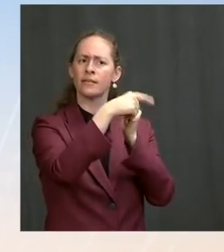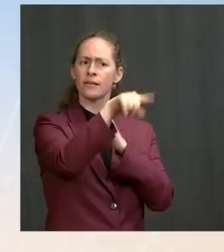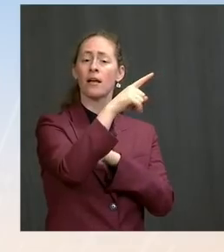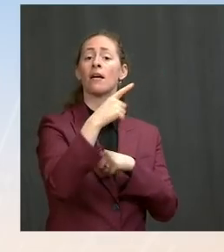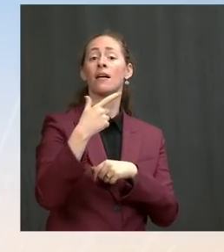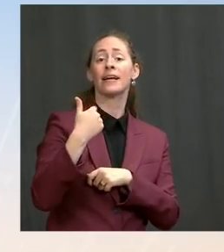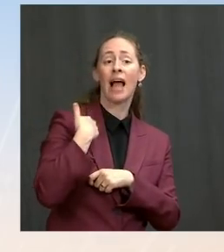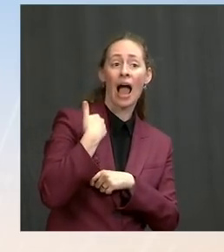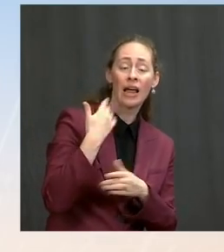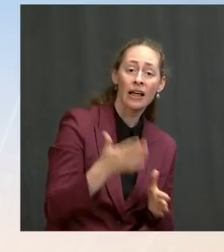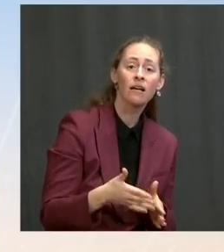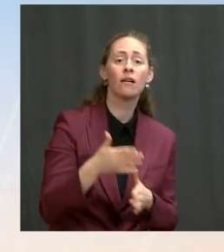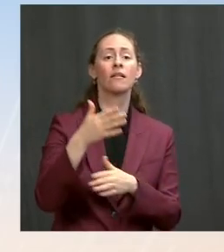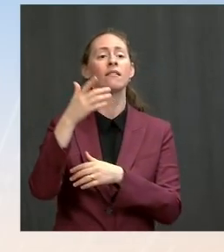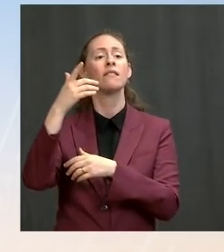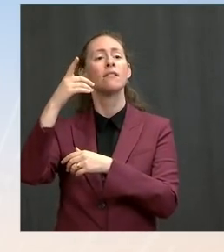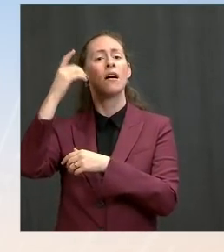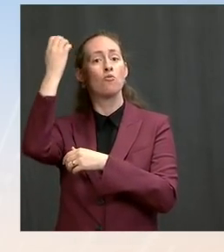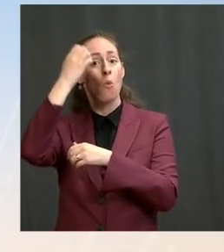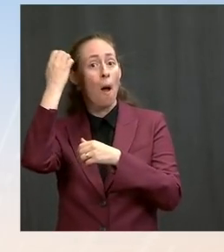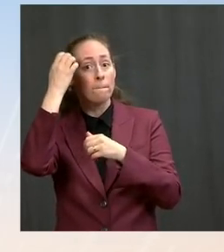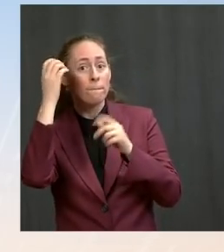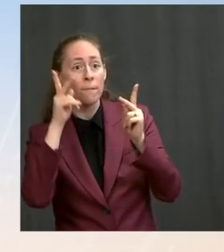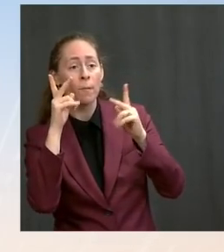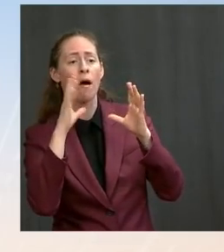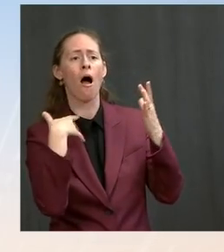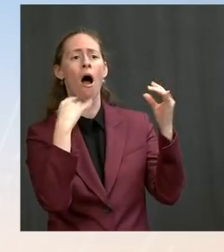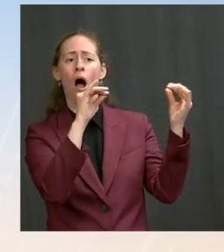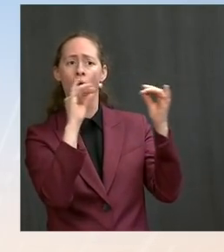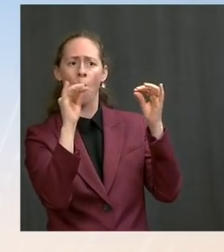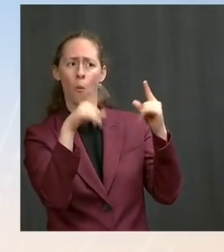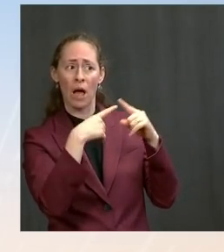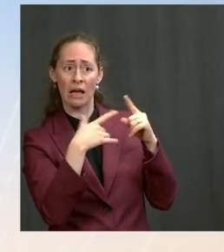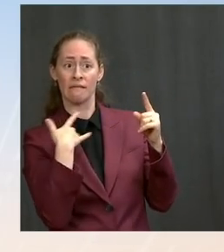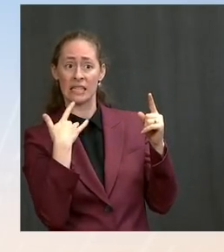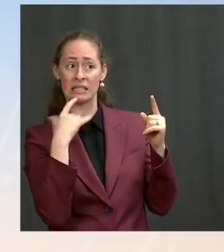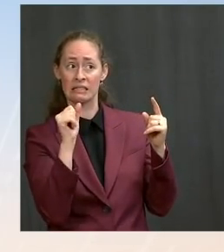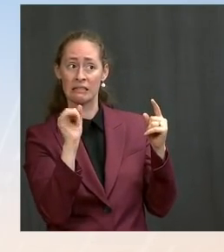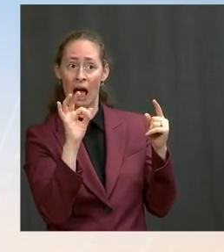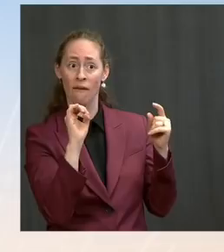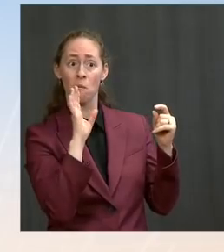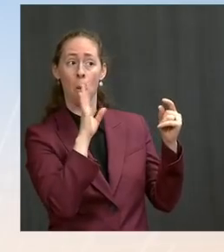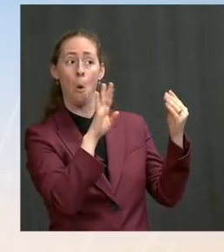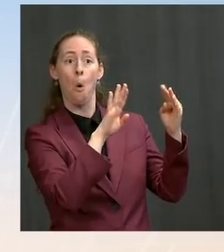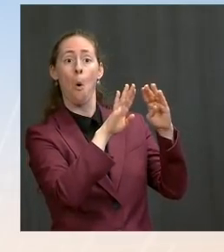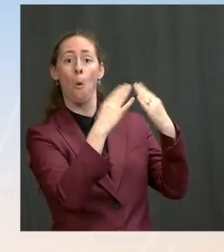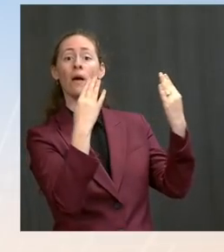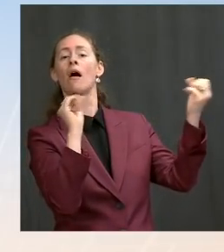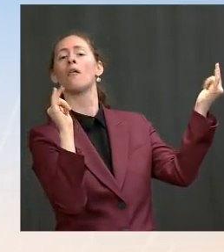with others to determine the timeline and pace when we can reopen and do it safely. Well,